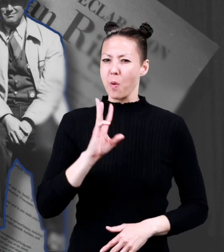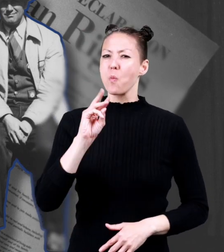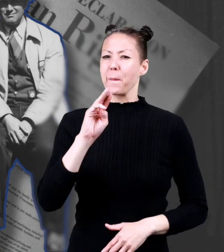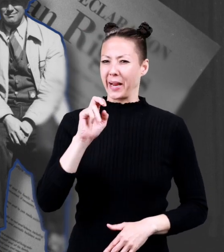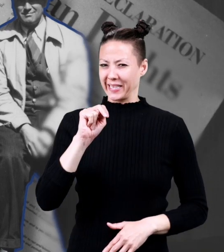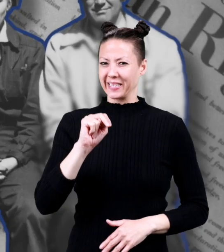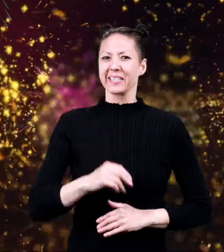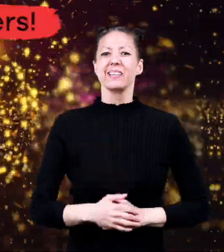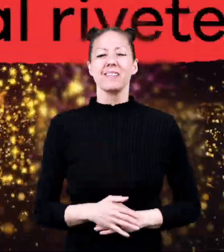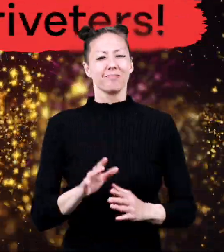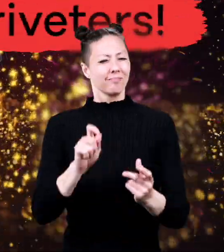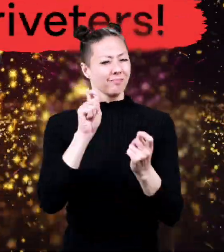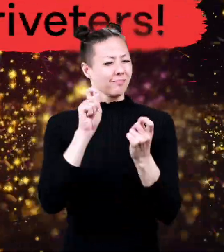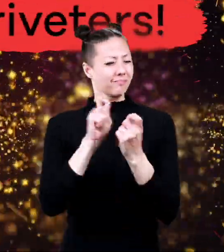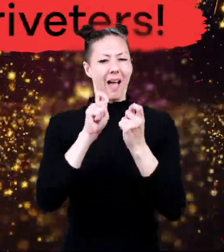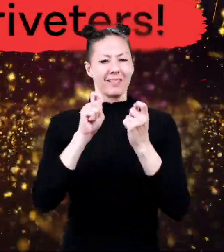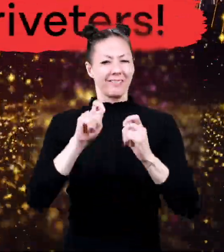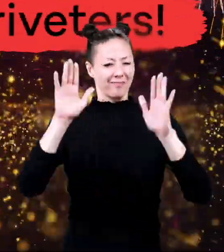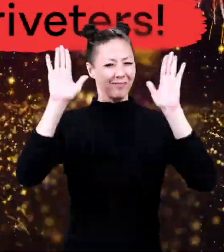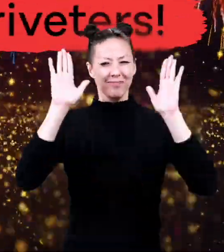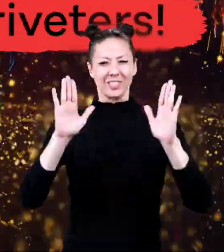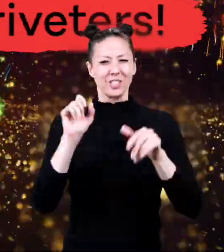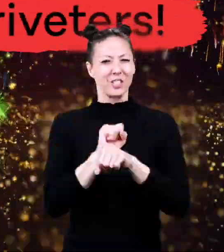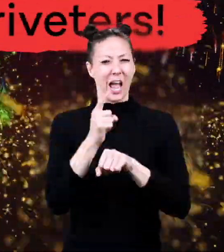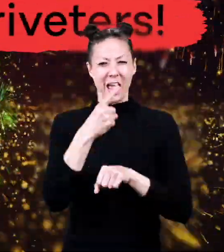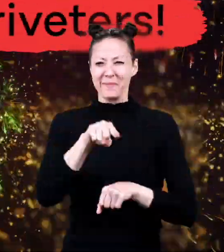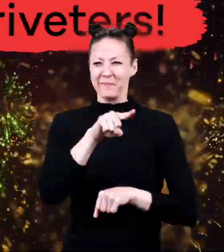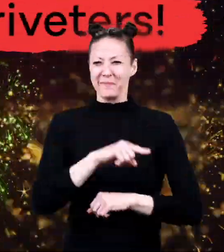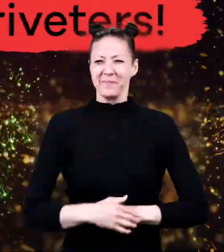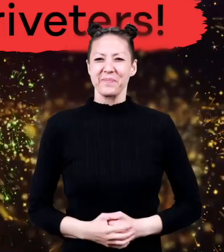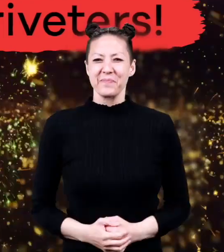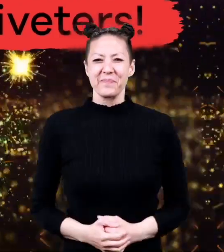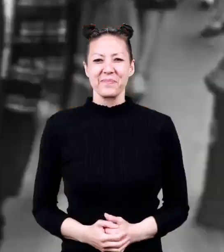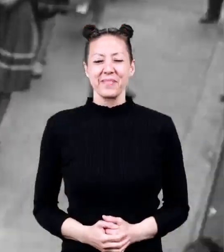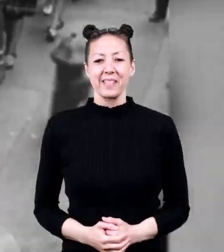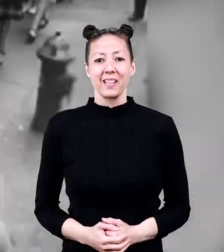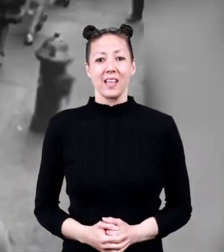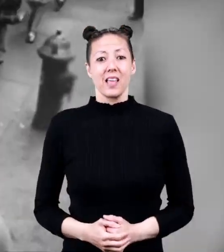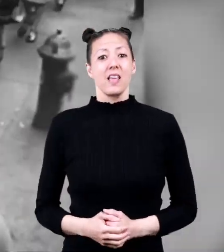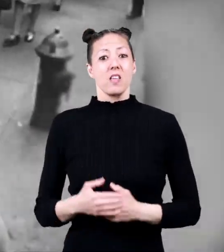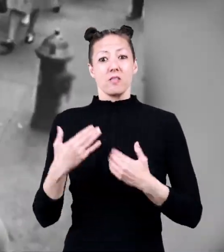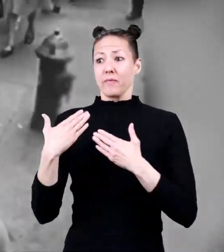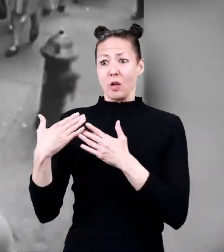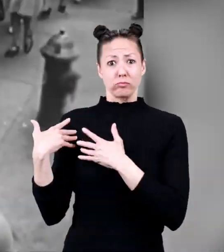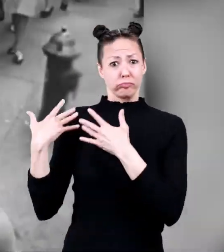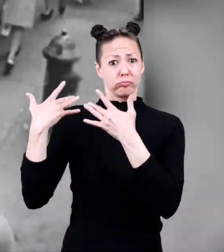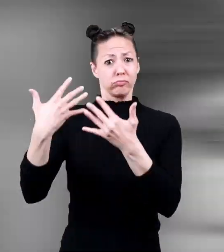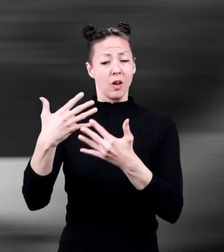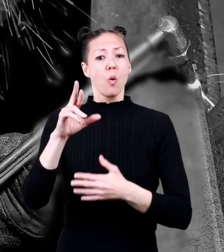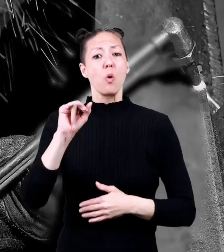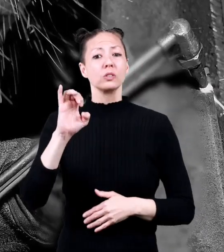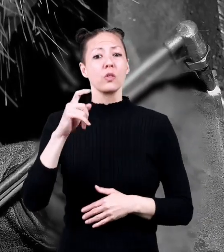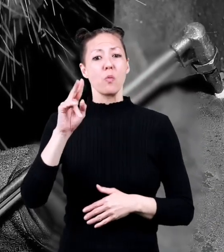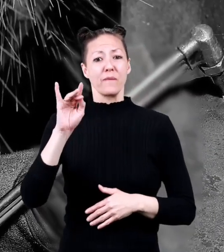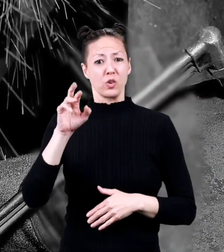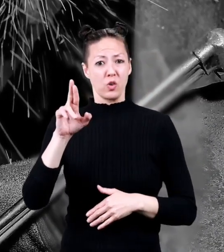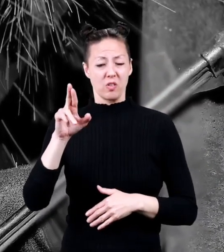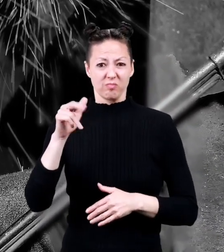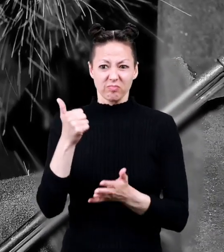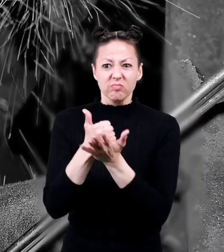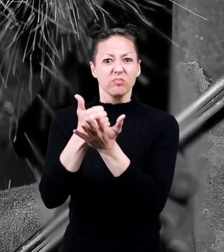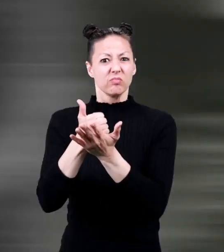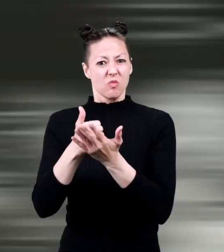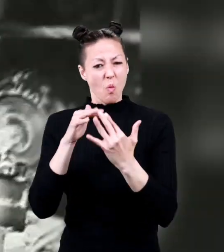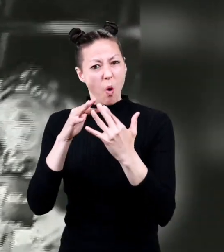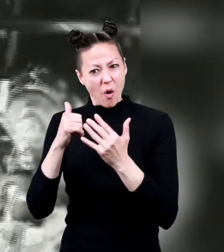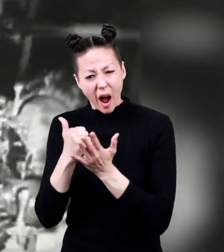Women's. Excellent job, radical riveters. Even though Rosie the Riveter was meant to be a tool to